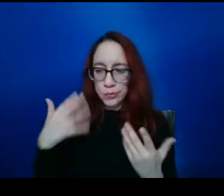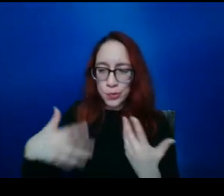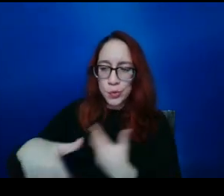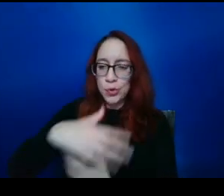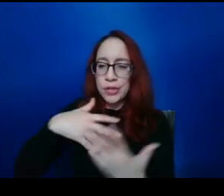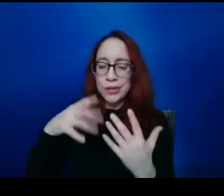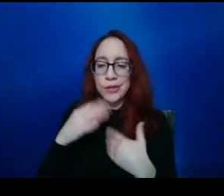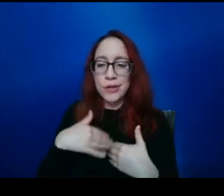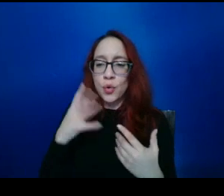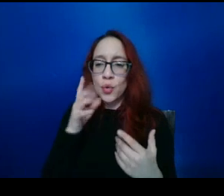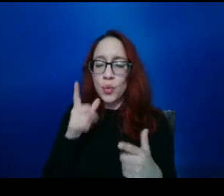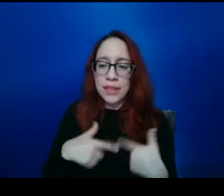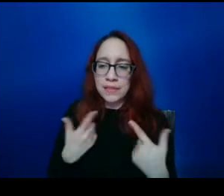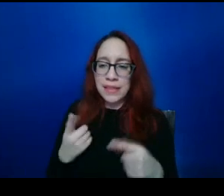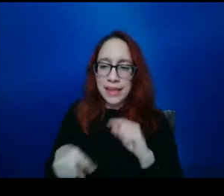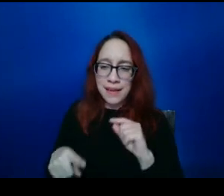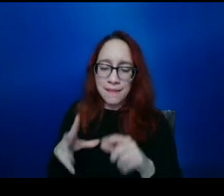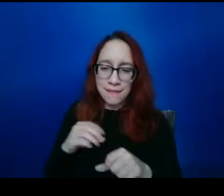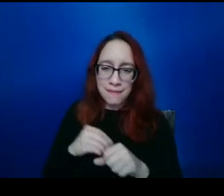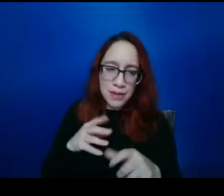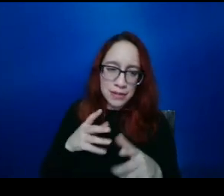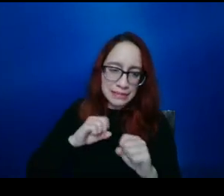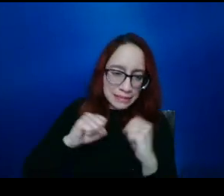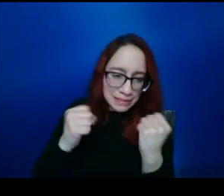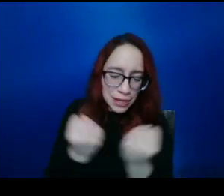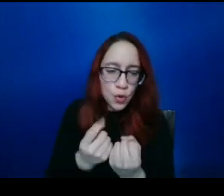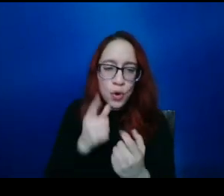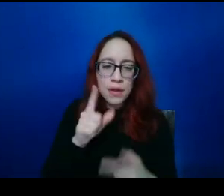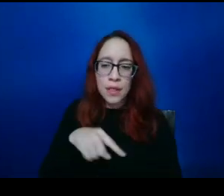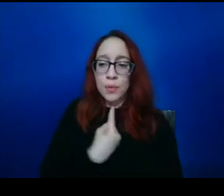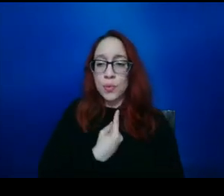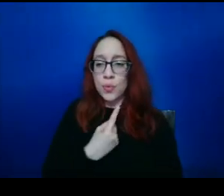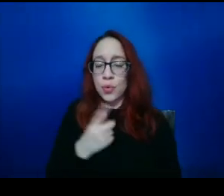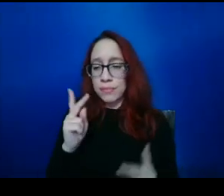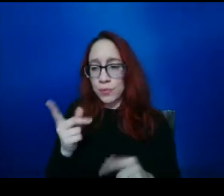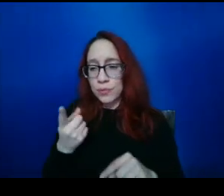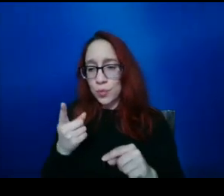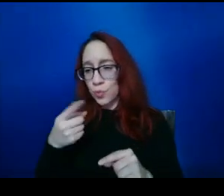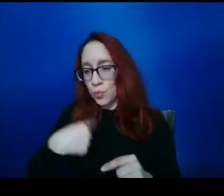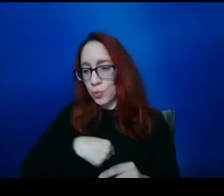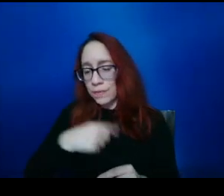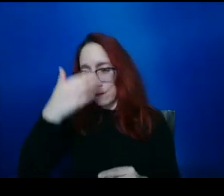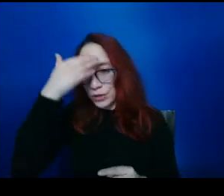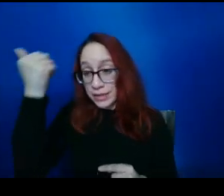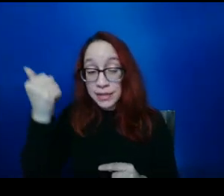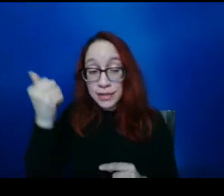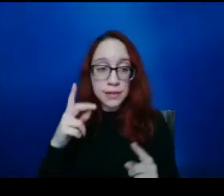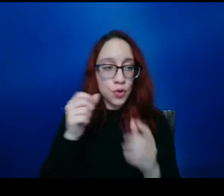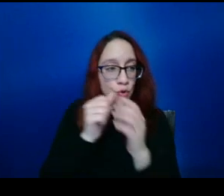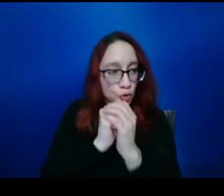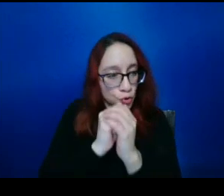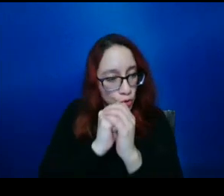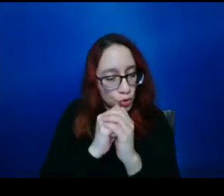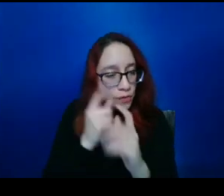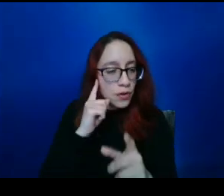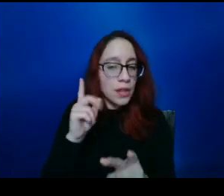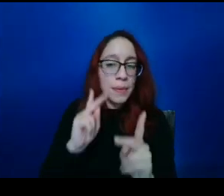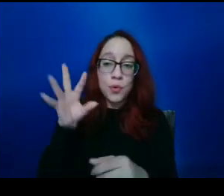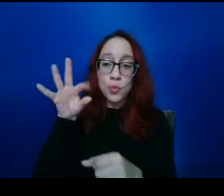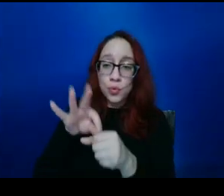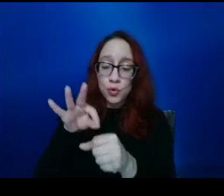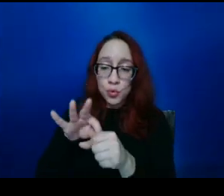live on the margins, those who are alone, those who are forgotten. We pray not only for the elected officials, we also